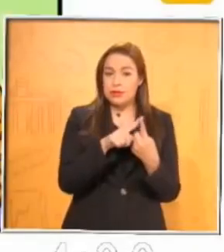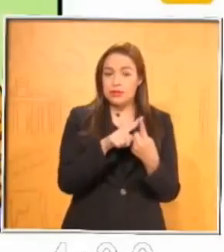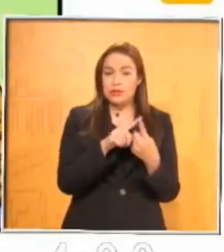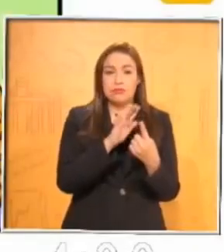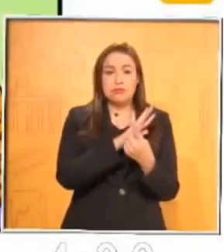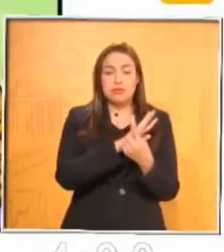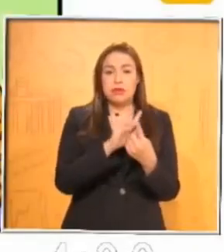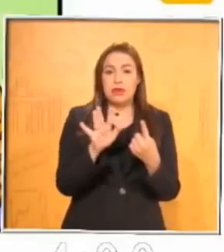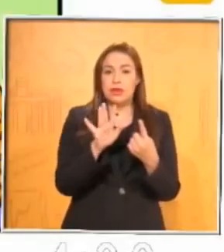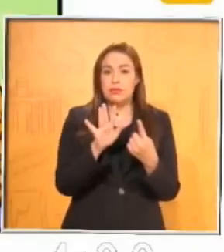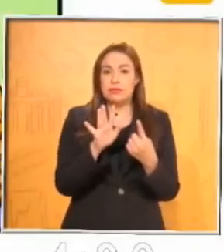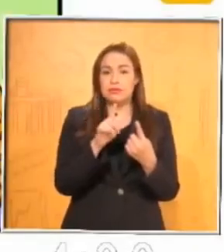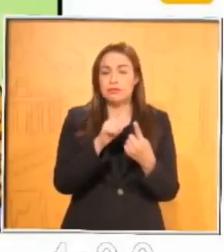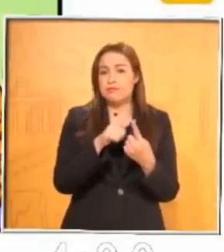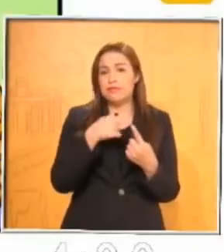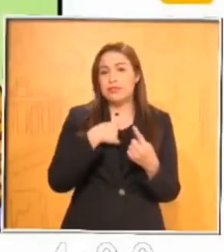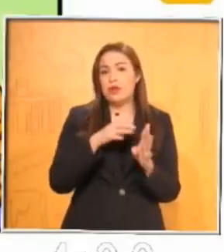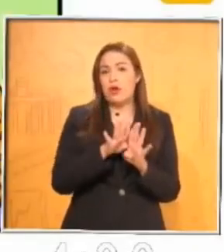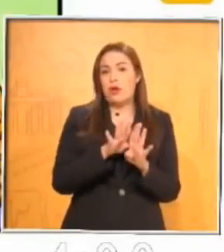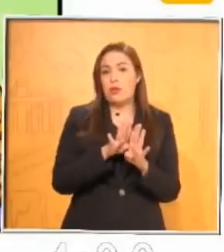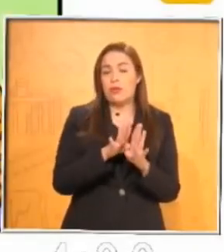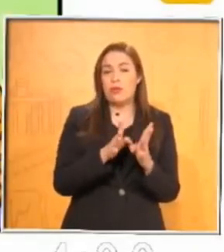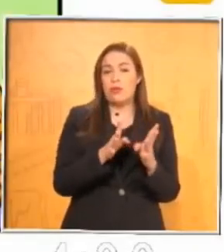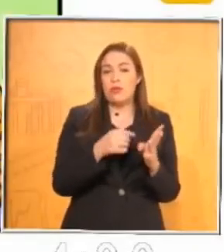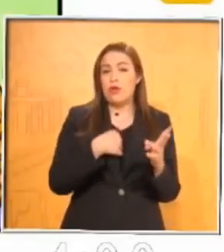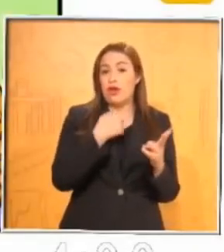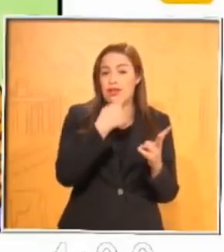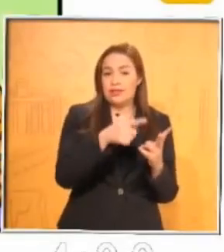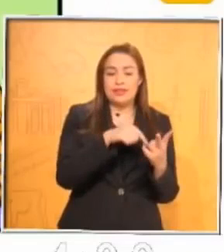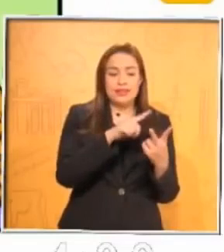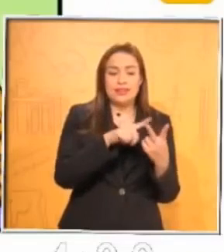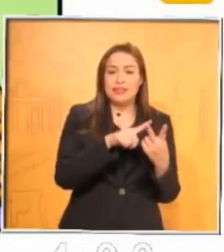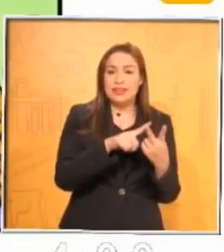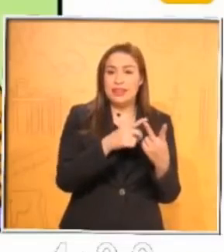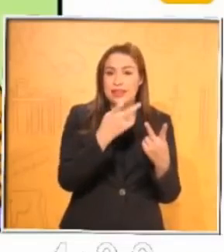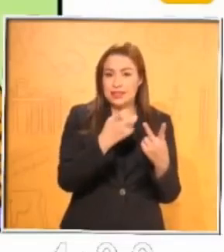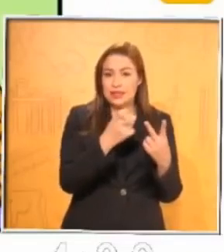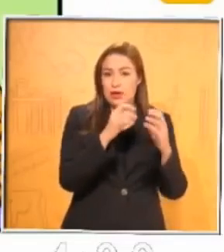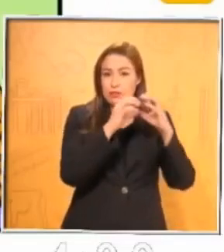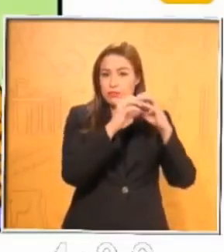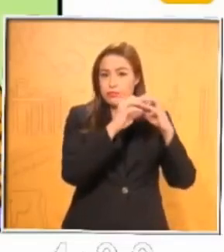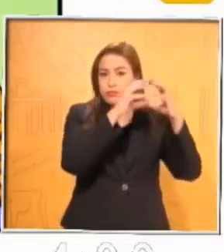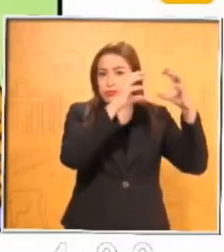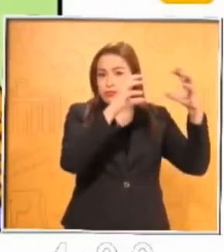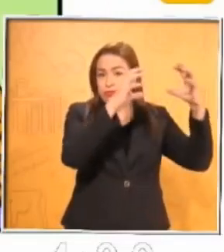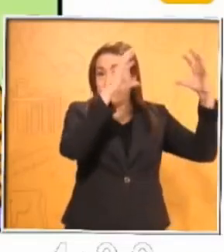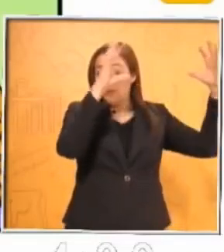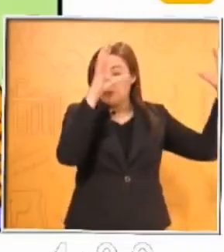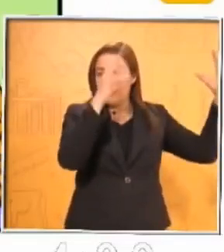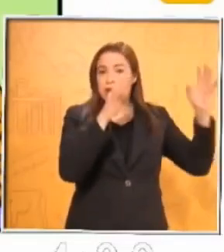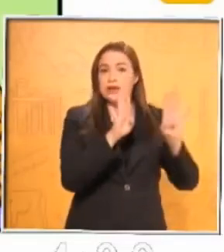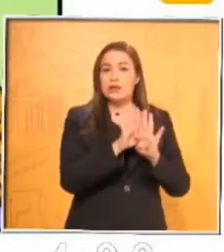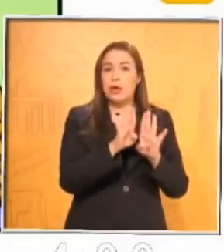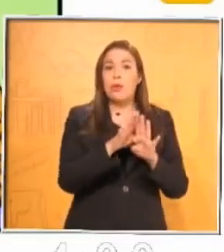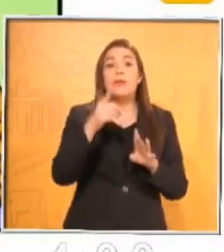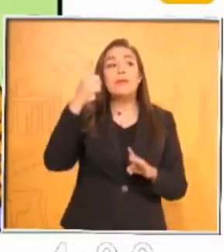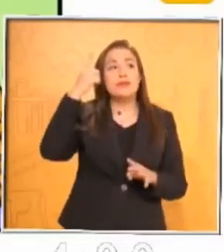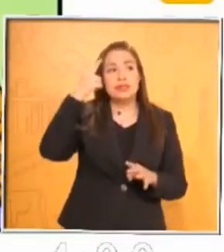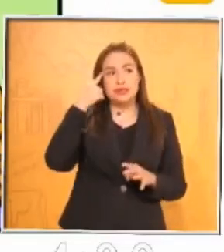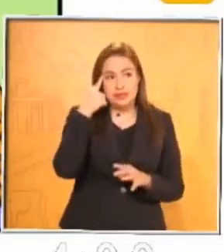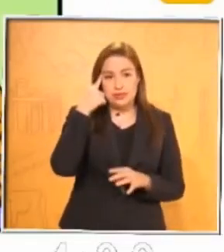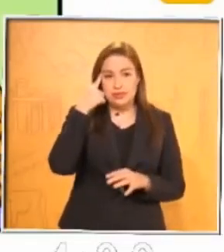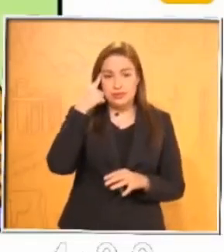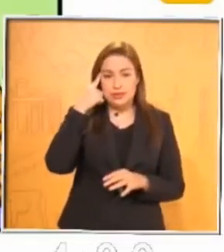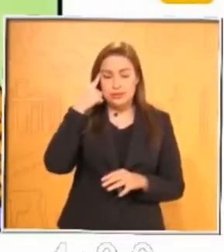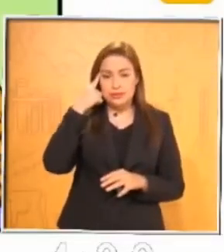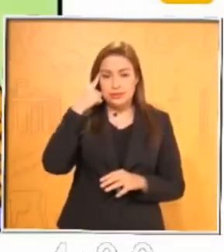a thought. Its stem, it's made of bubbles. You can see it in the picture of the